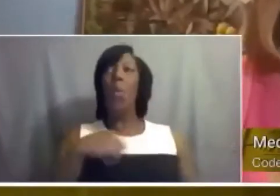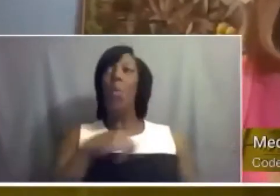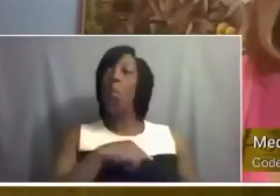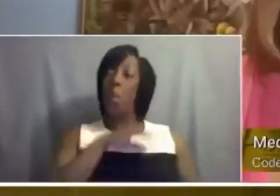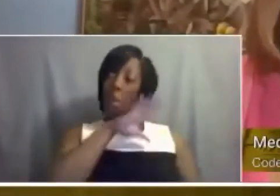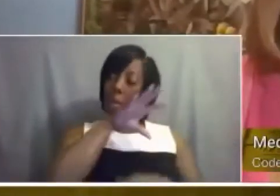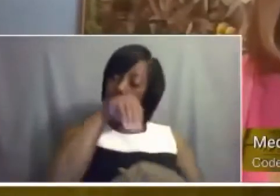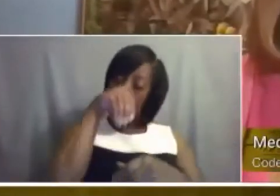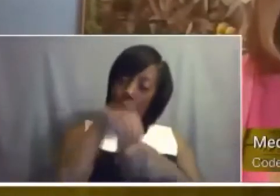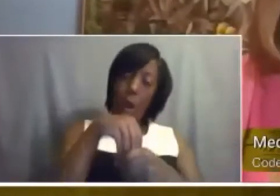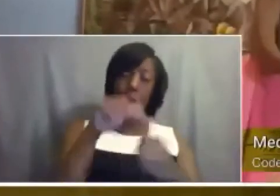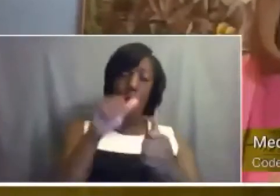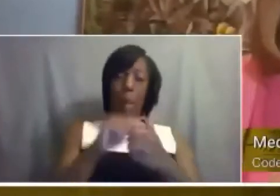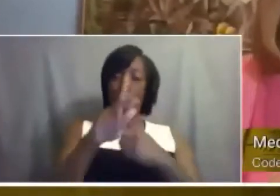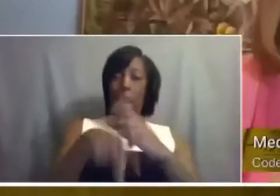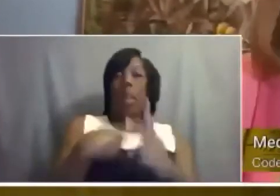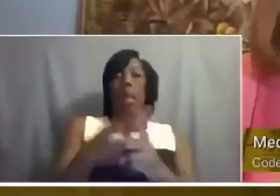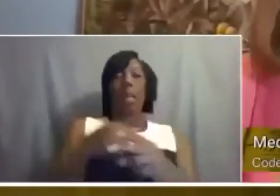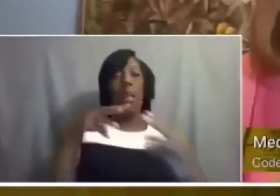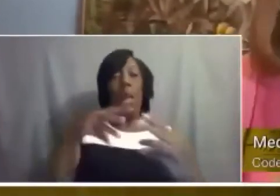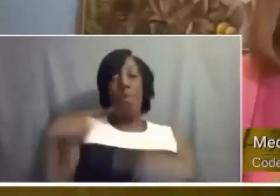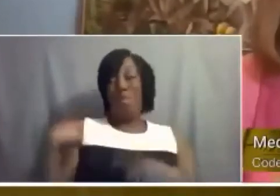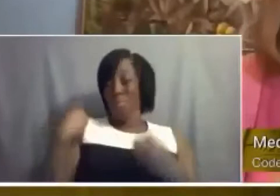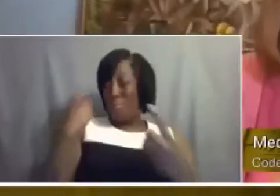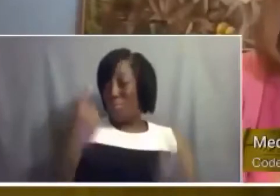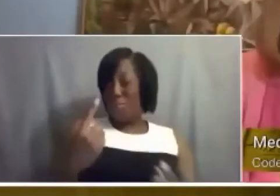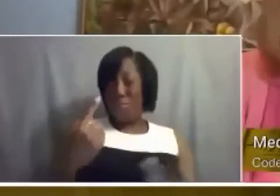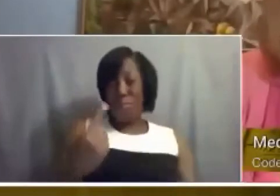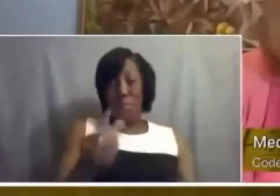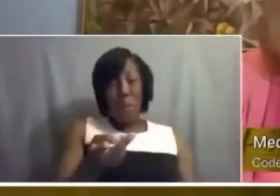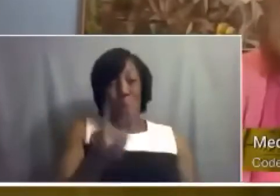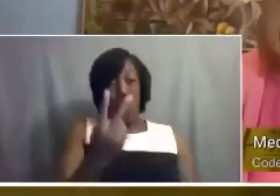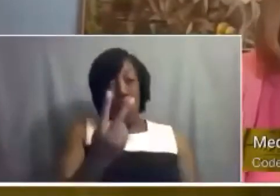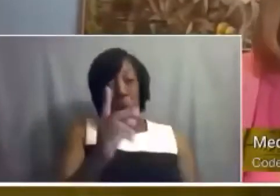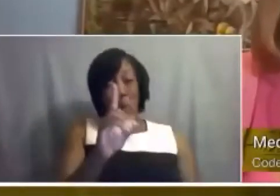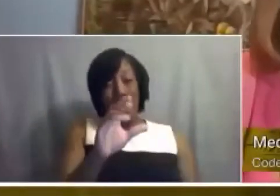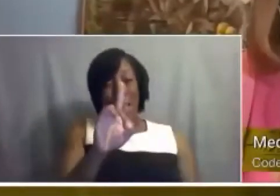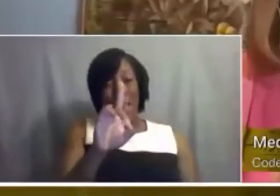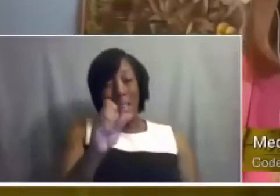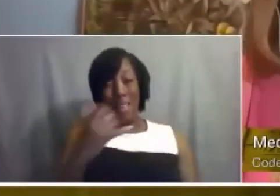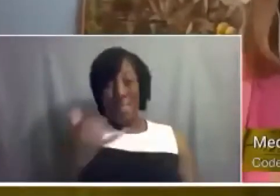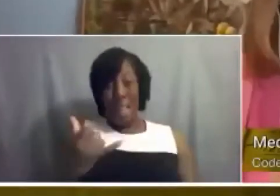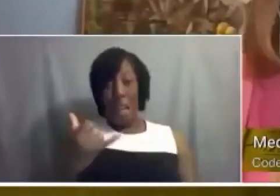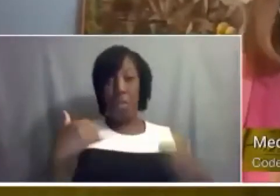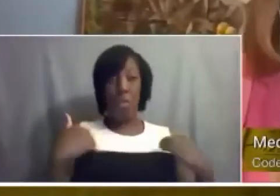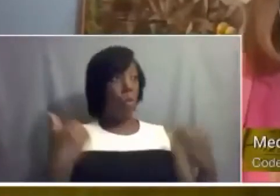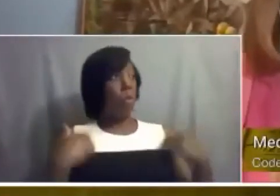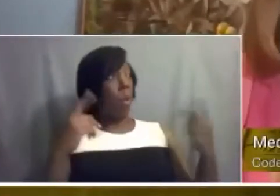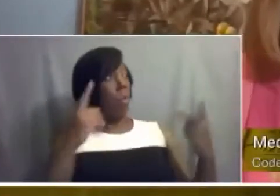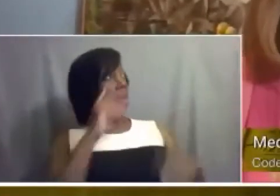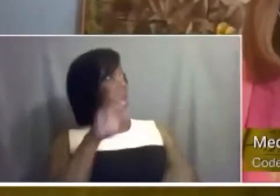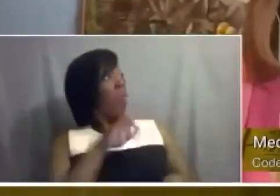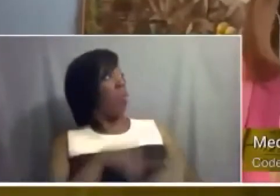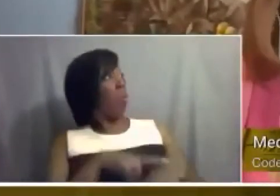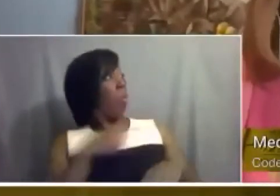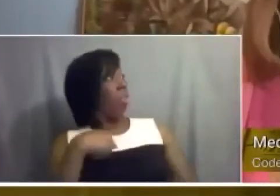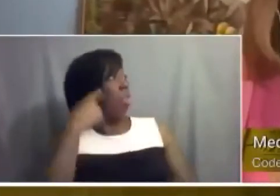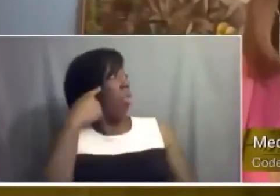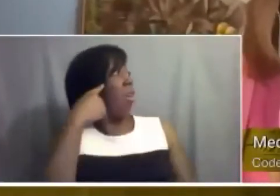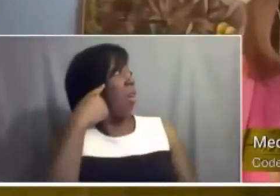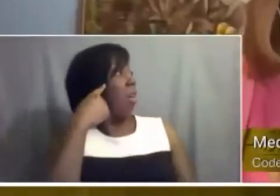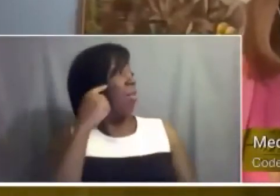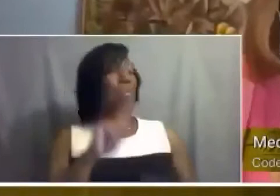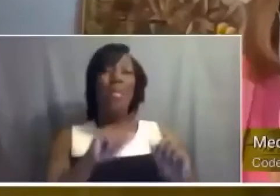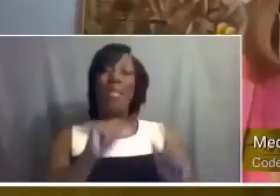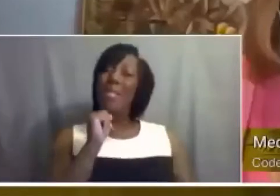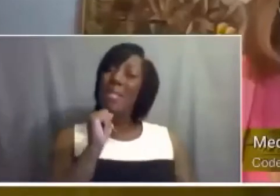of these wars now for two decades that for young people, they see it as part of the norm. That it's been very hard